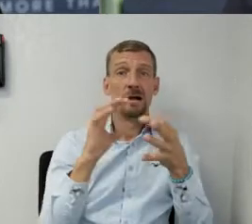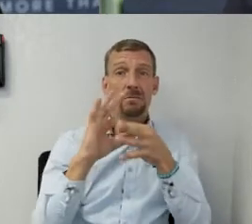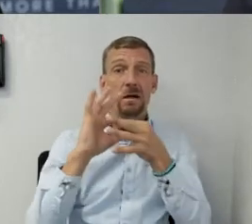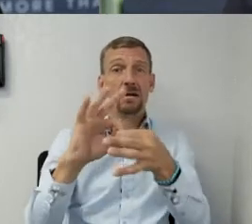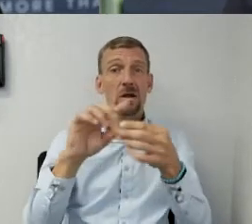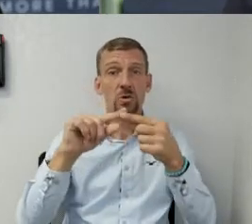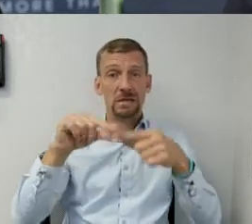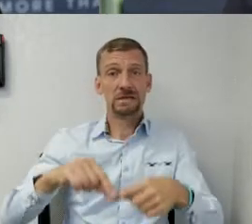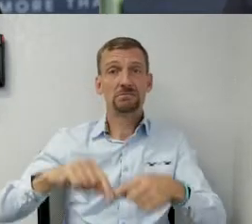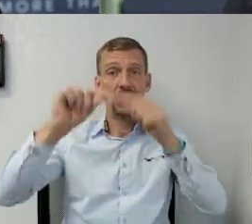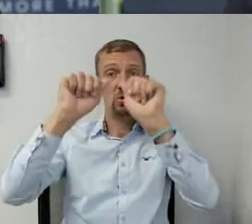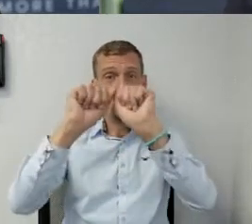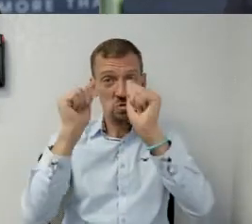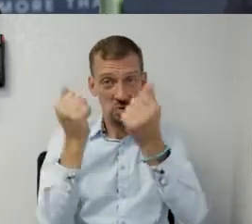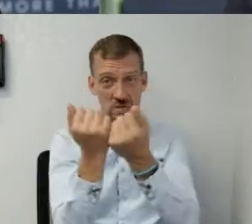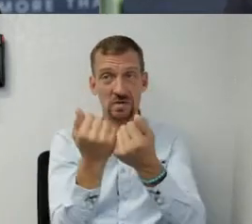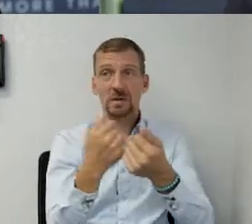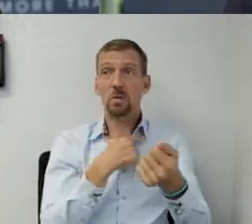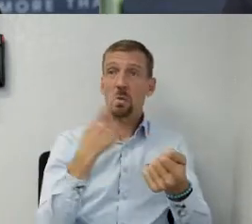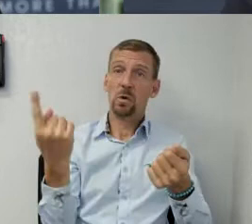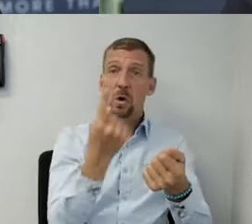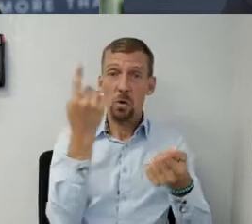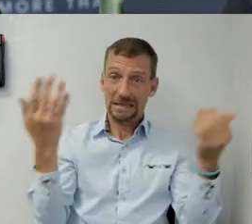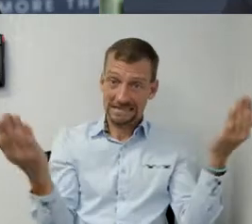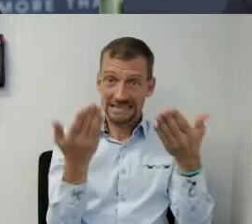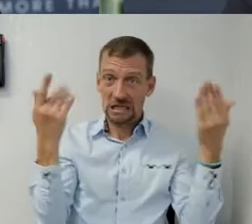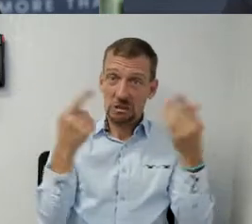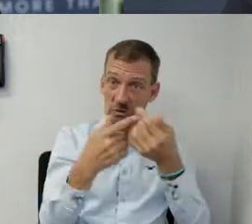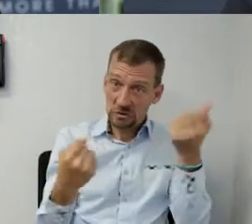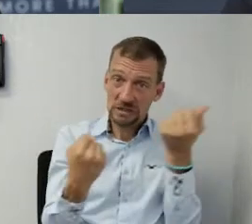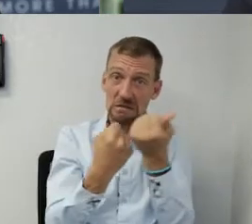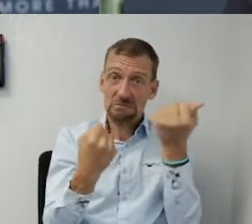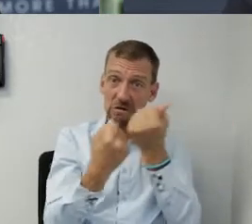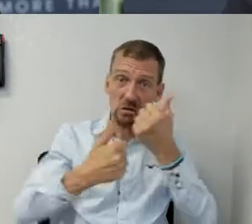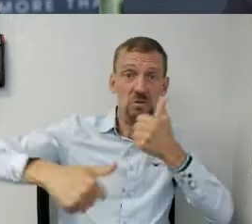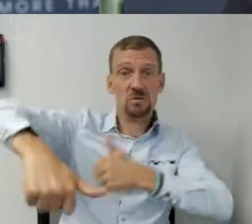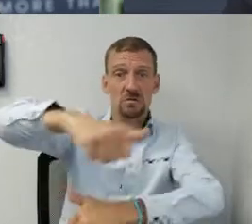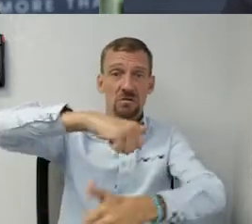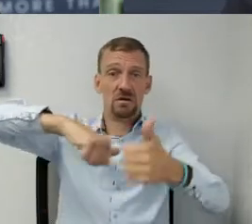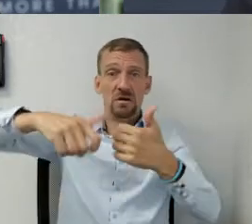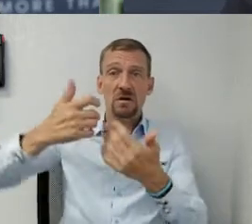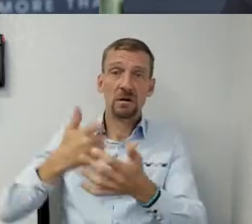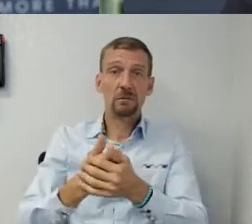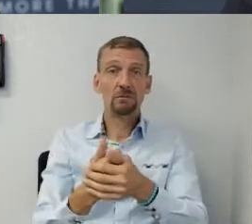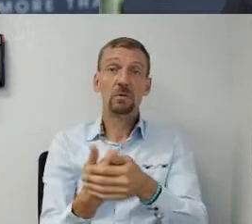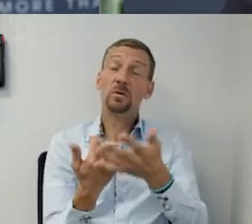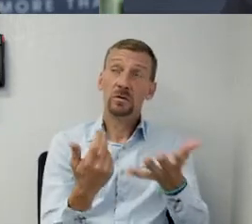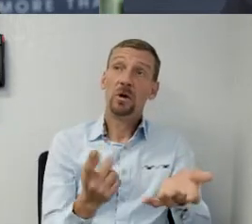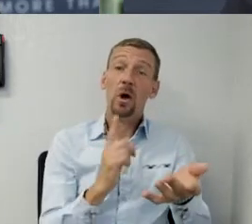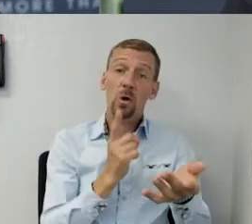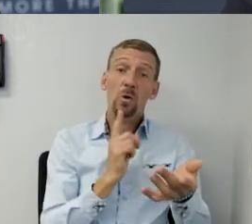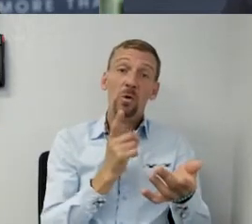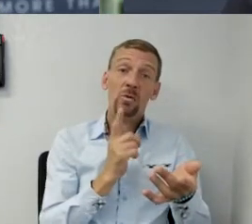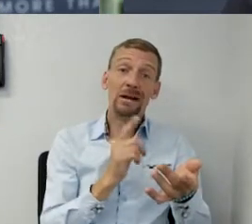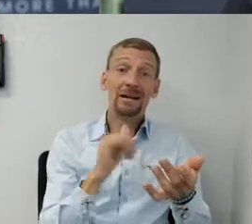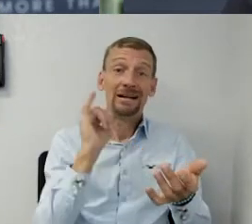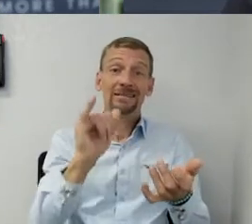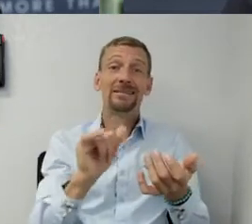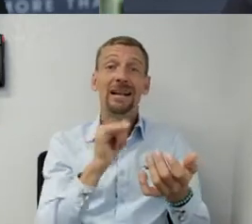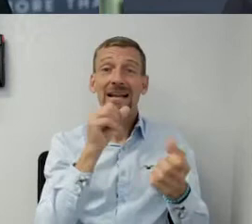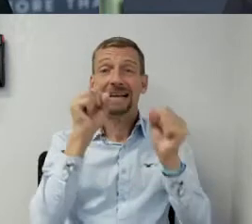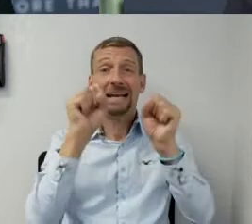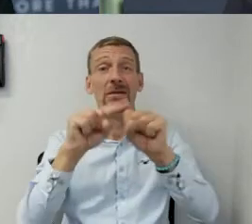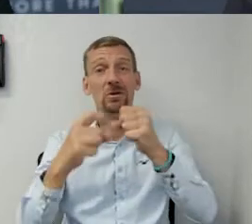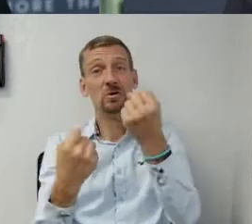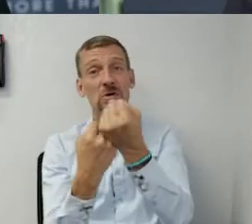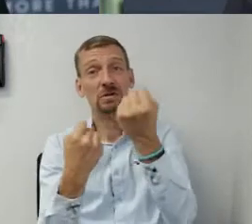special association of district hospitals, and we're always there to support one another. And so, yeah, not being able to support